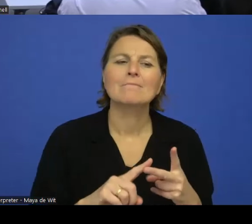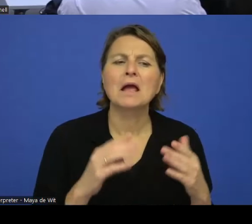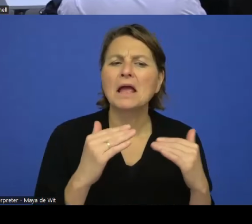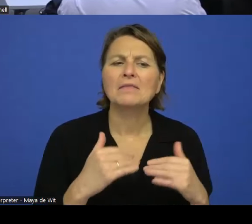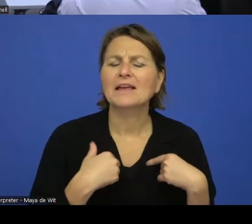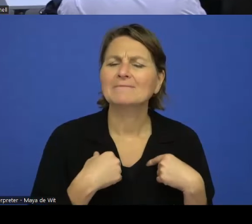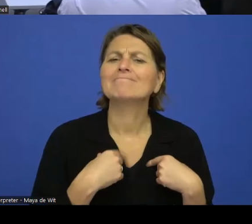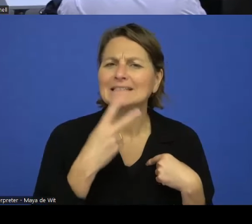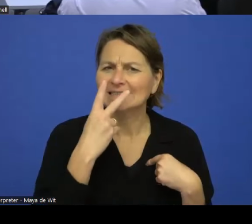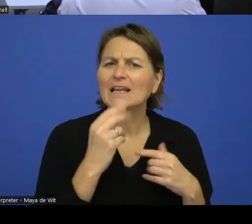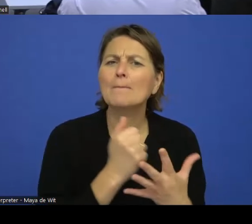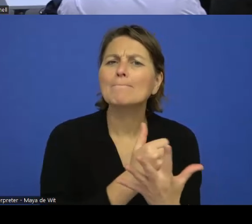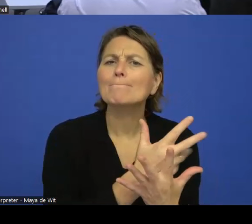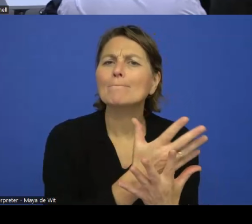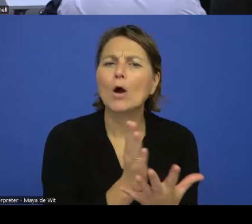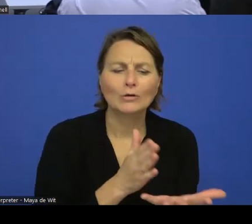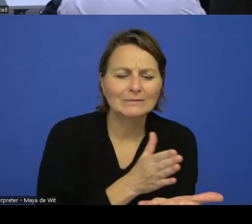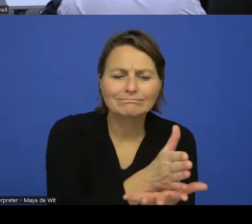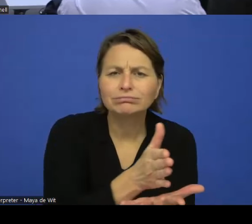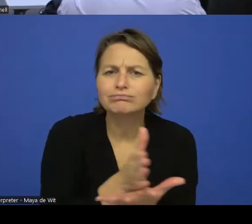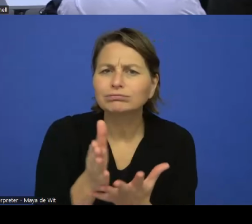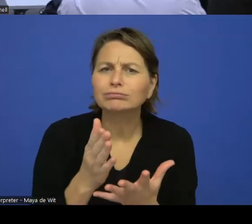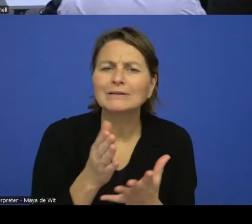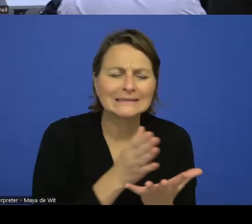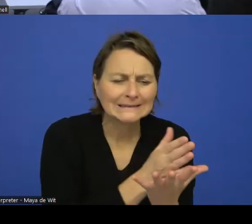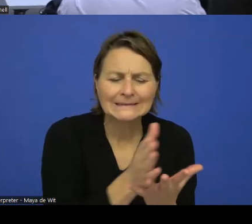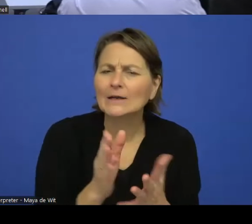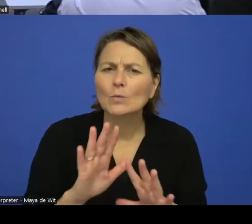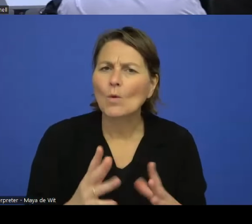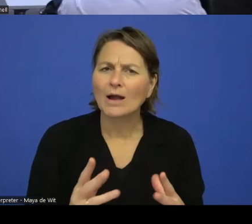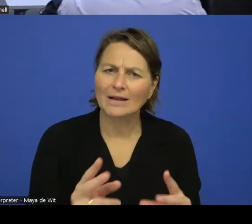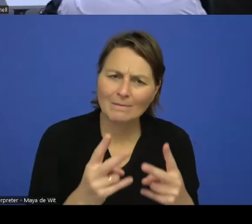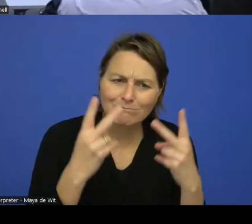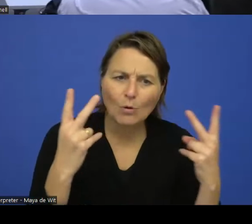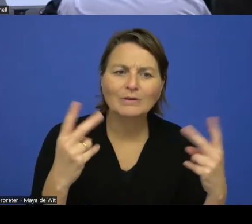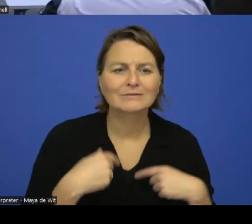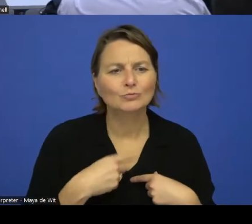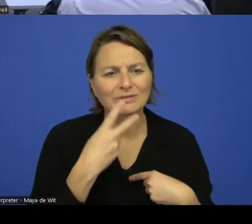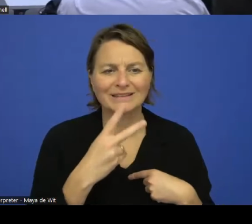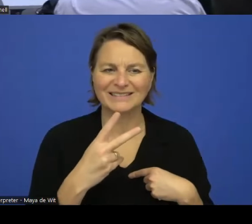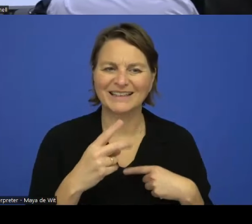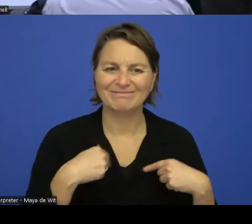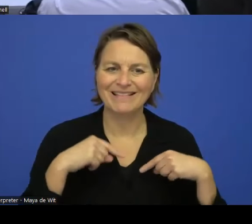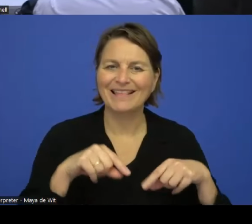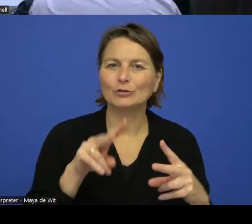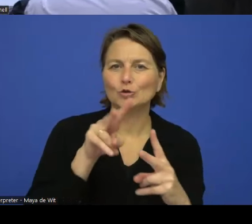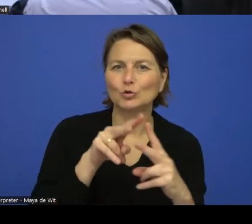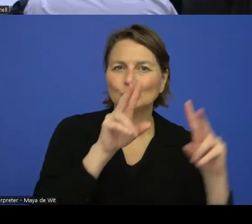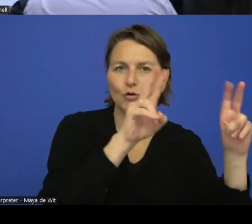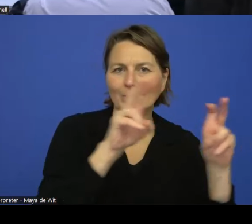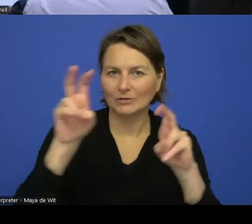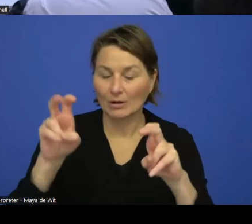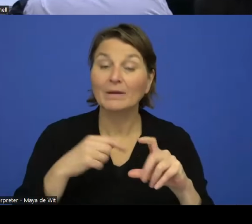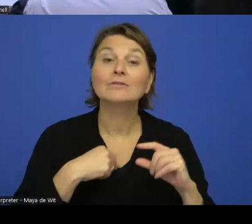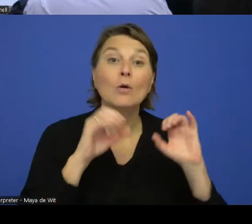see in multidisciplinary work, particularly in terms of something called the Collingridge dilemma and microscopic vision, which is concepts from